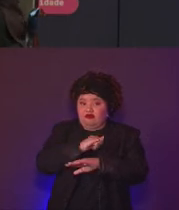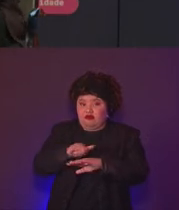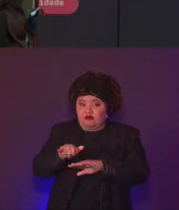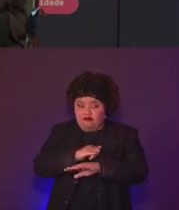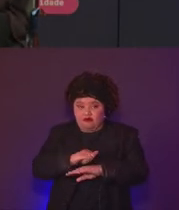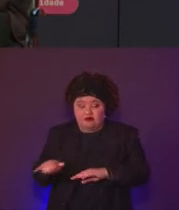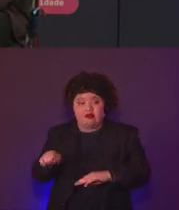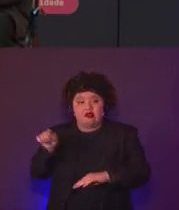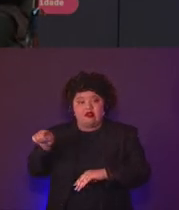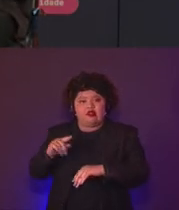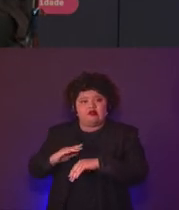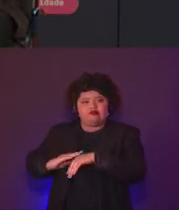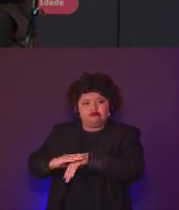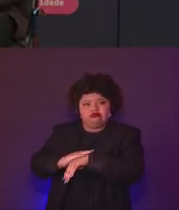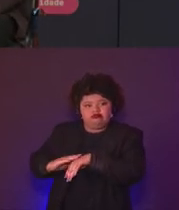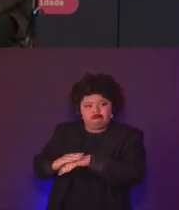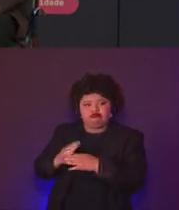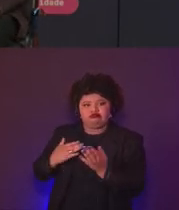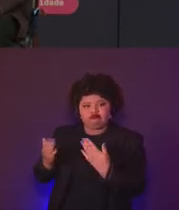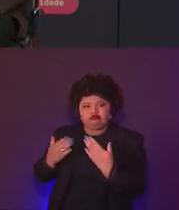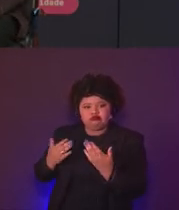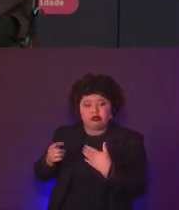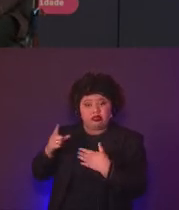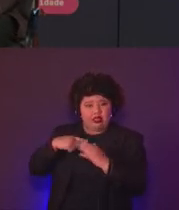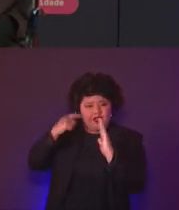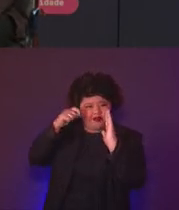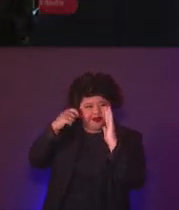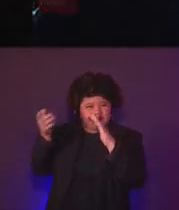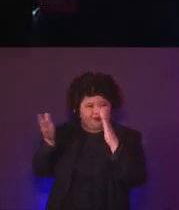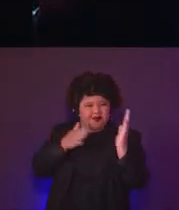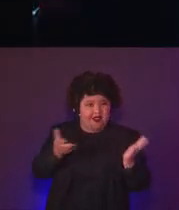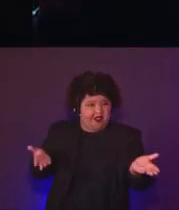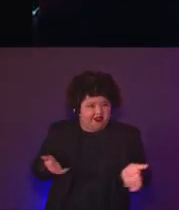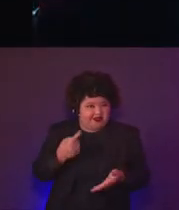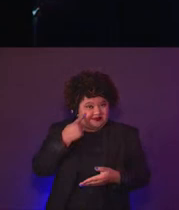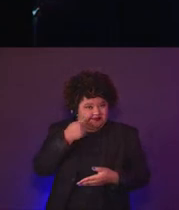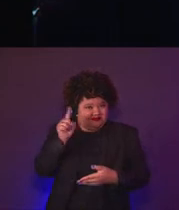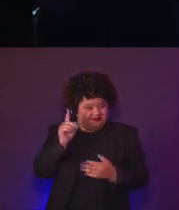Melissa's sisters, and we have a video of him here.